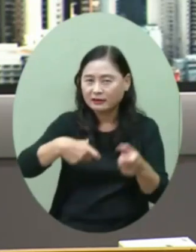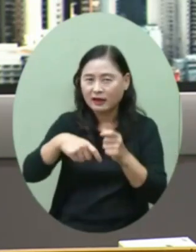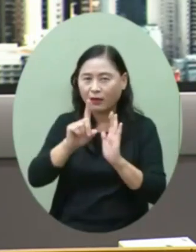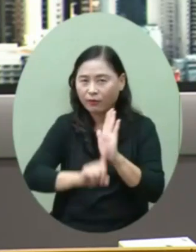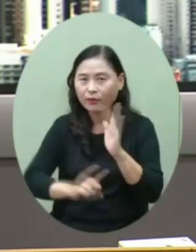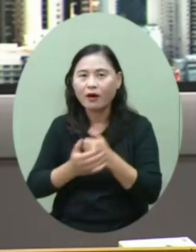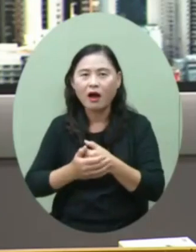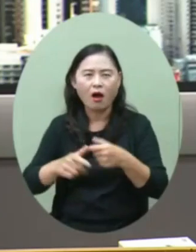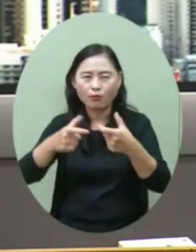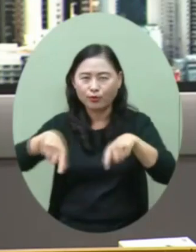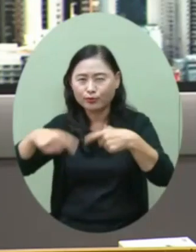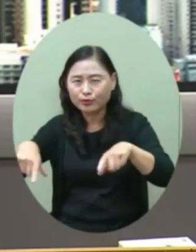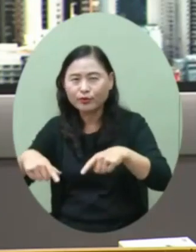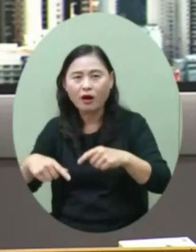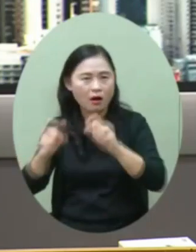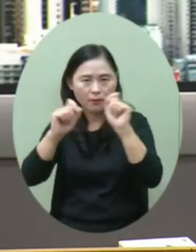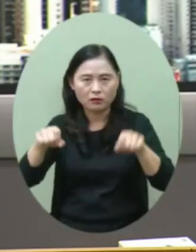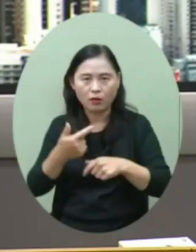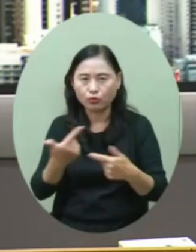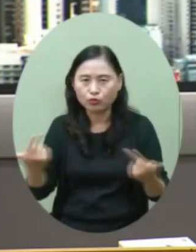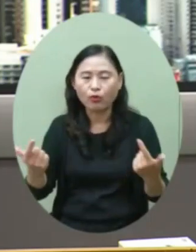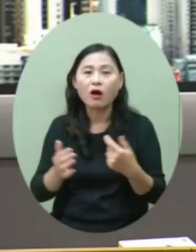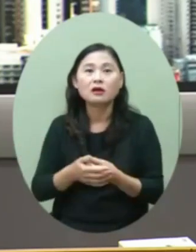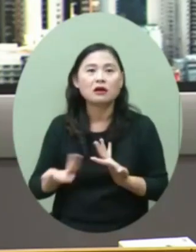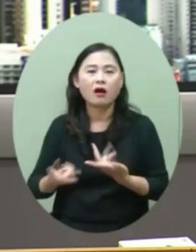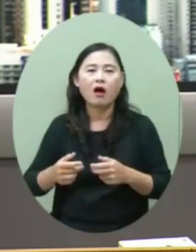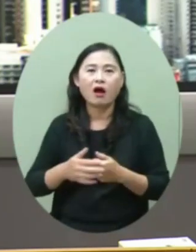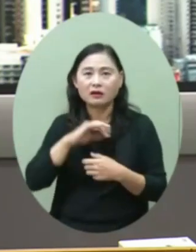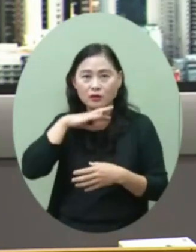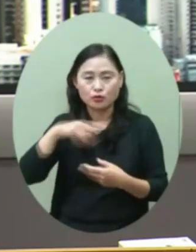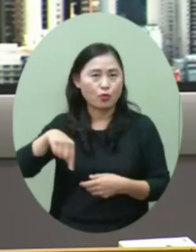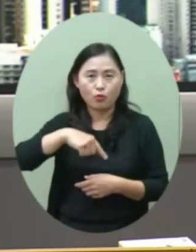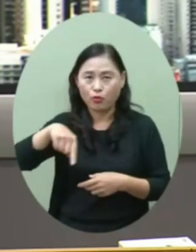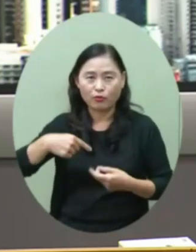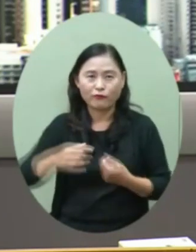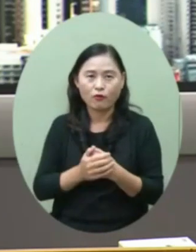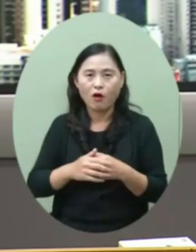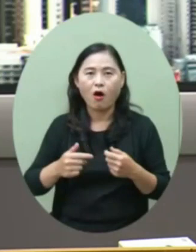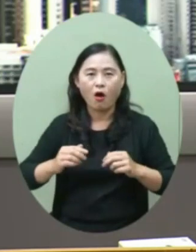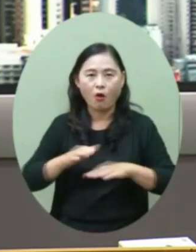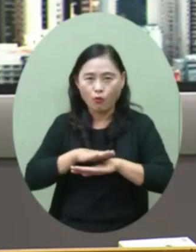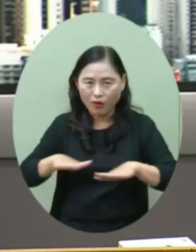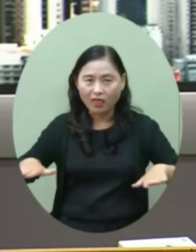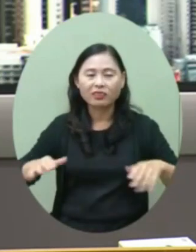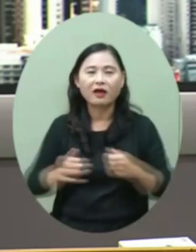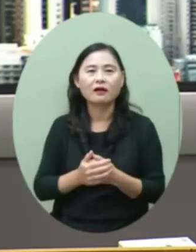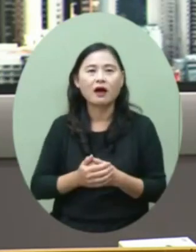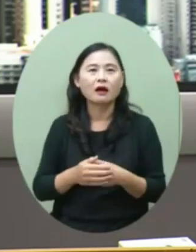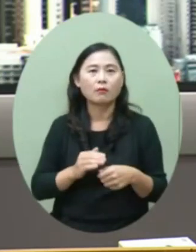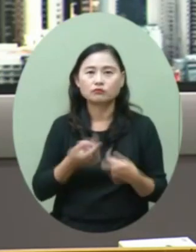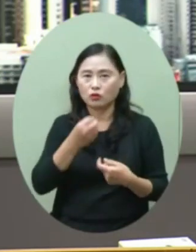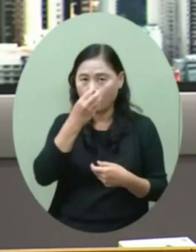the virus experience, that would make a huge difference. We've all seen how our economy has been affected. Now, if there is